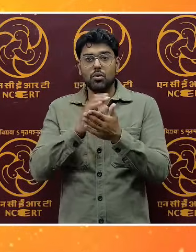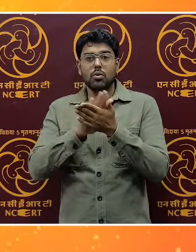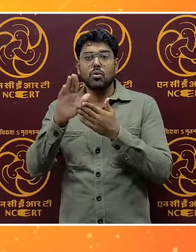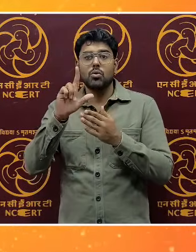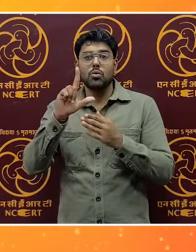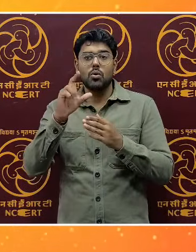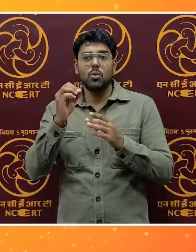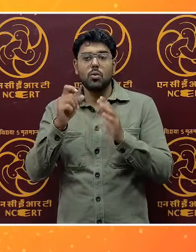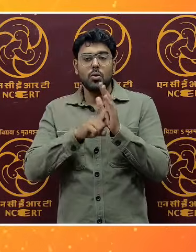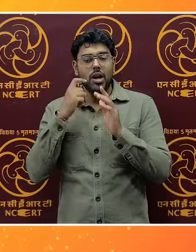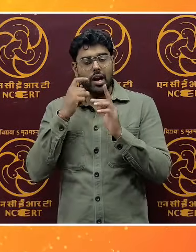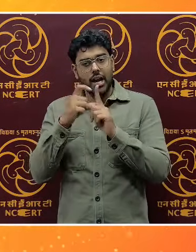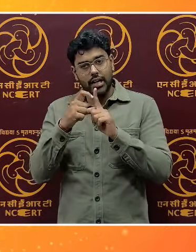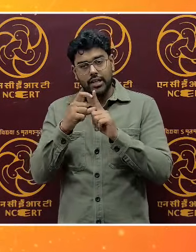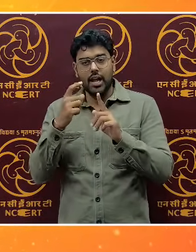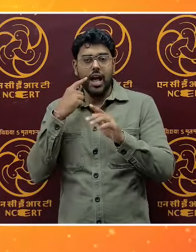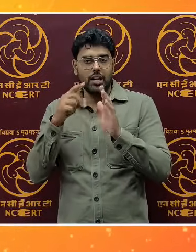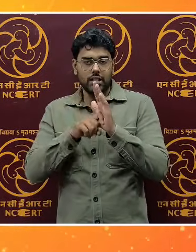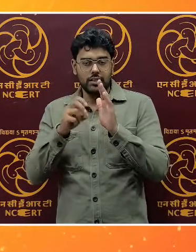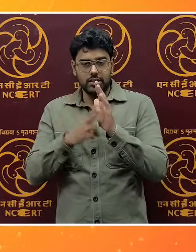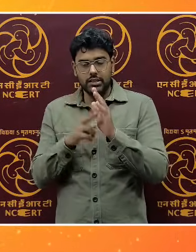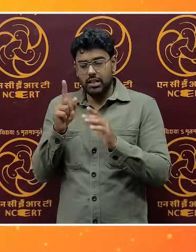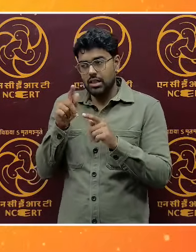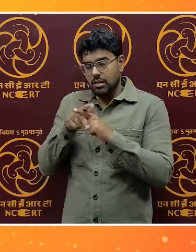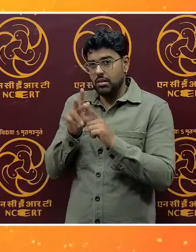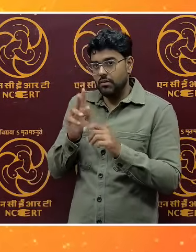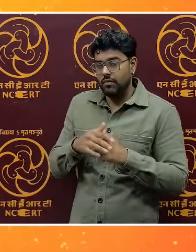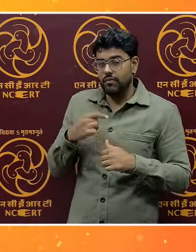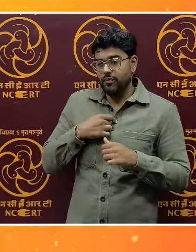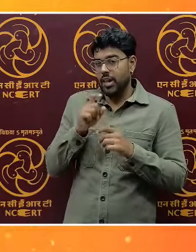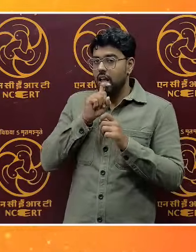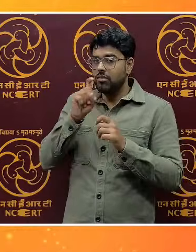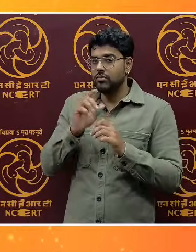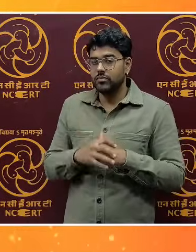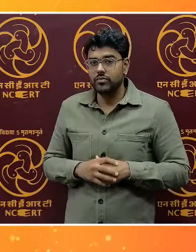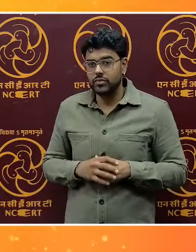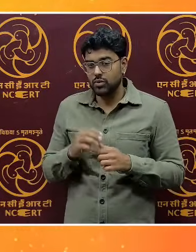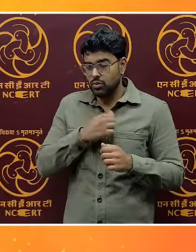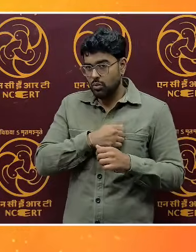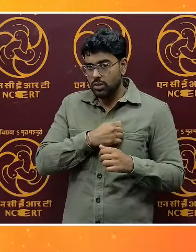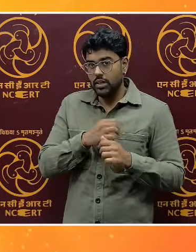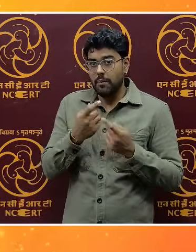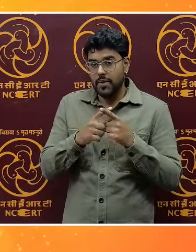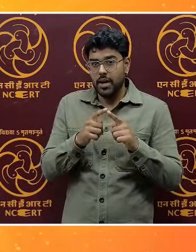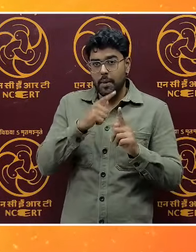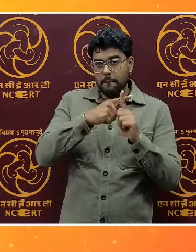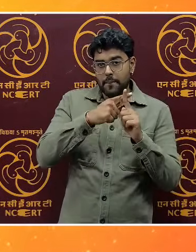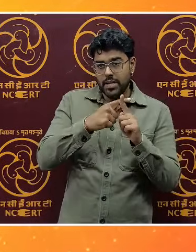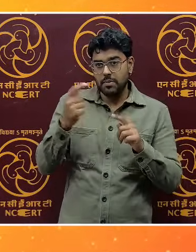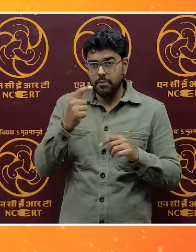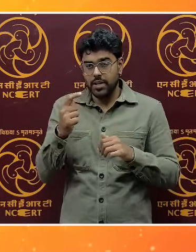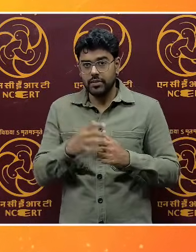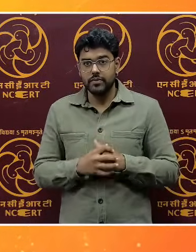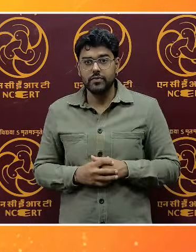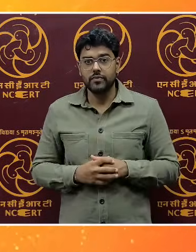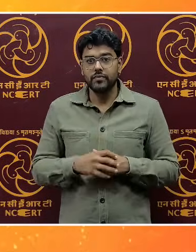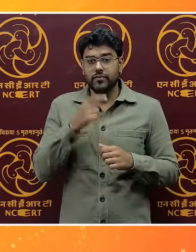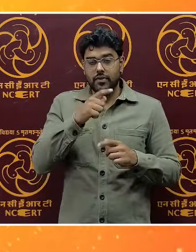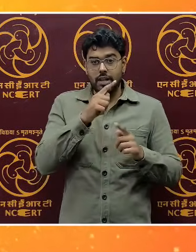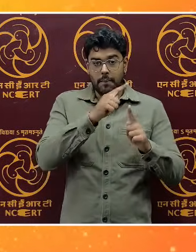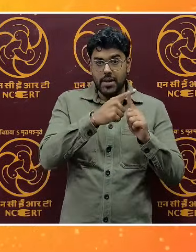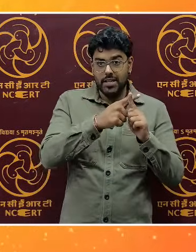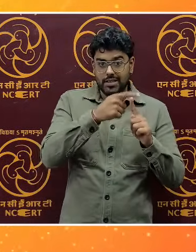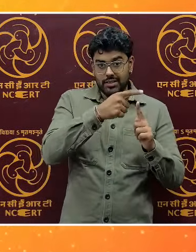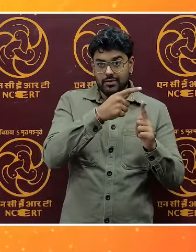charge. is, sorry ma'am, I'm interrupting you. But there's something that I want to ask you. Use right plus and minus. So the one which is giving becomes